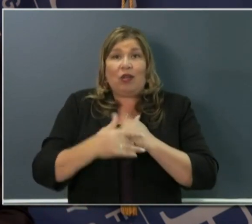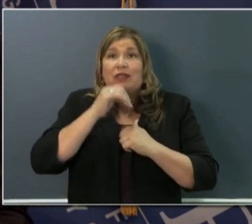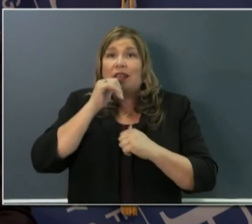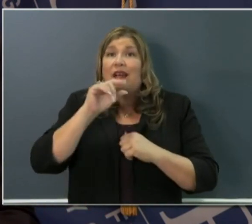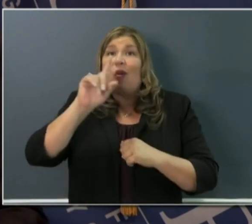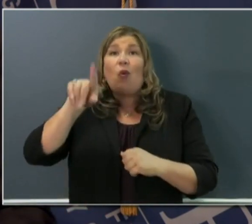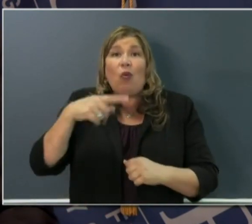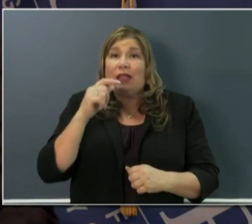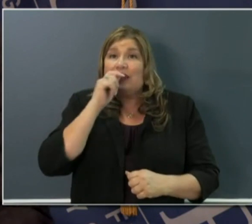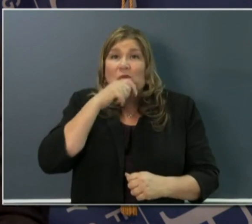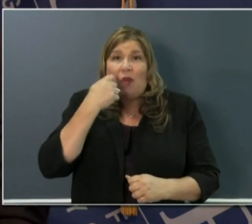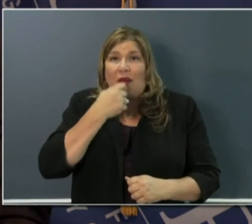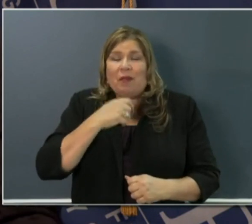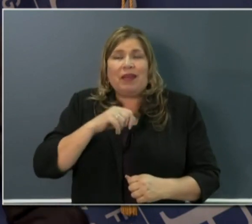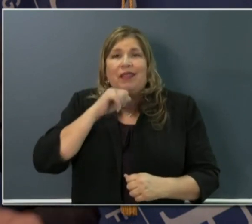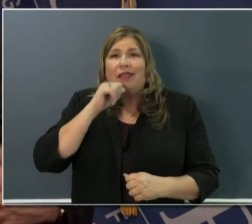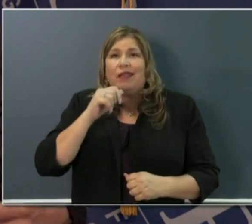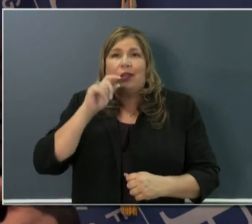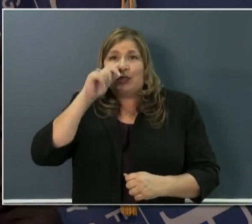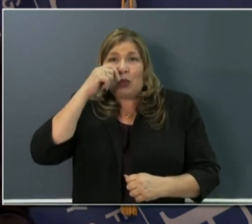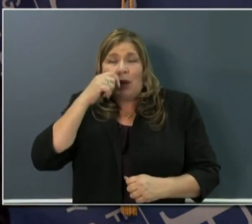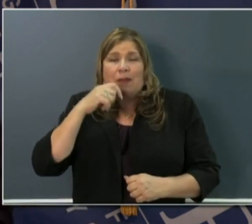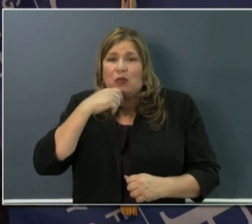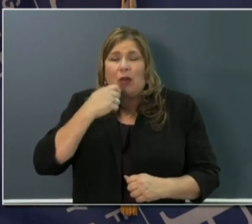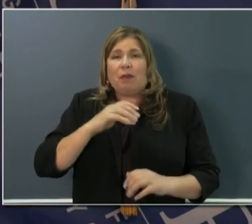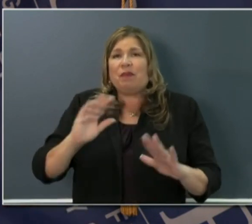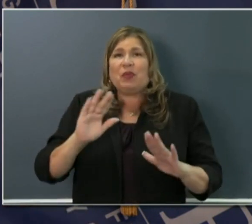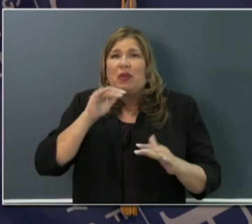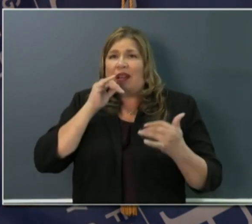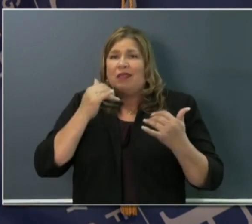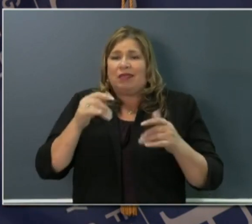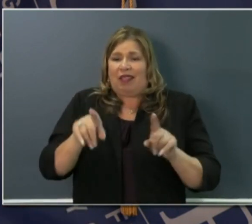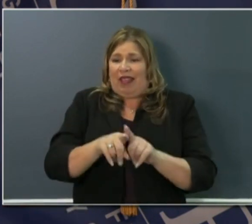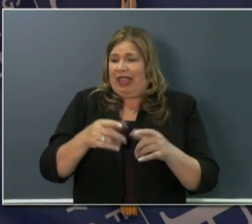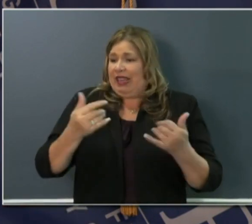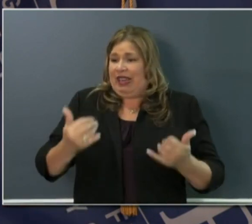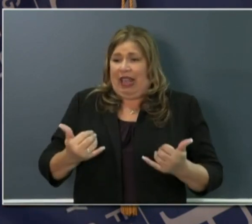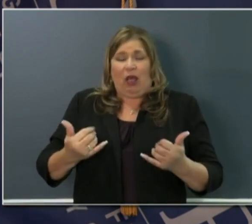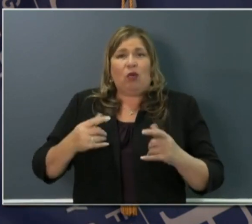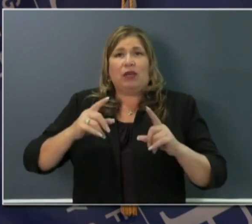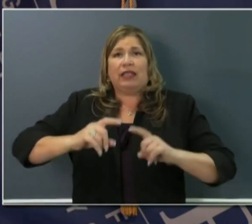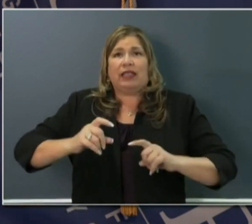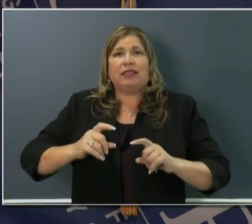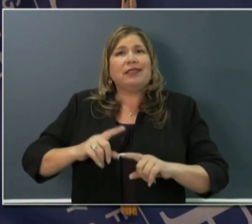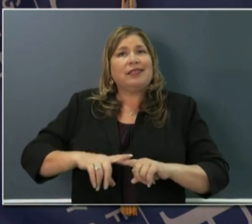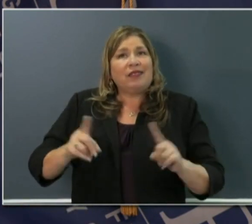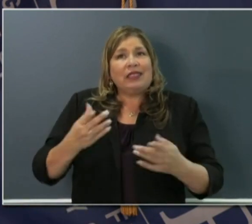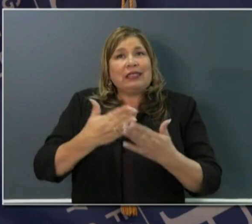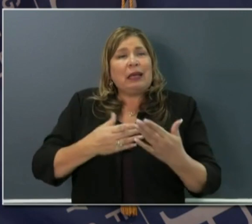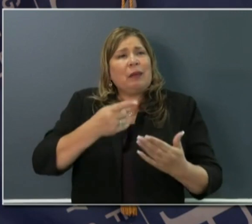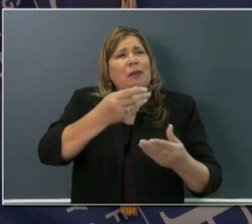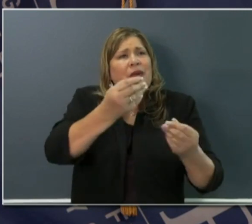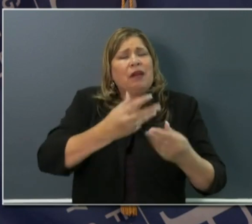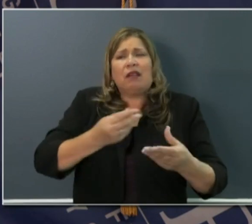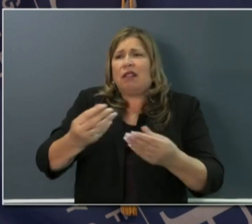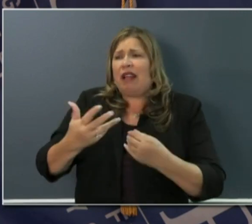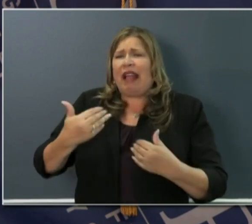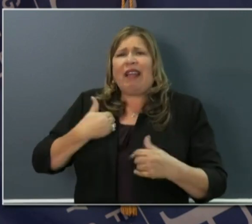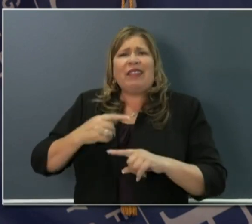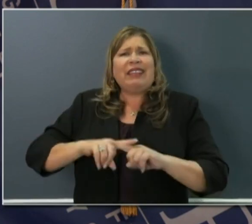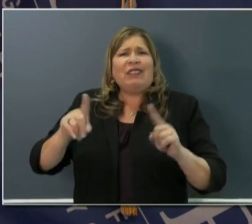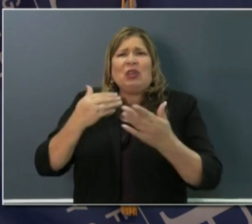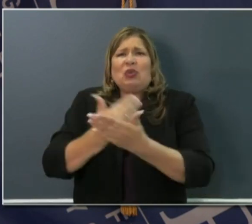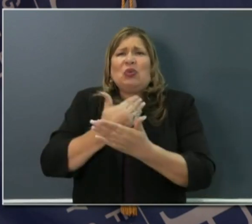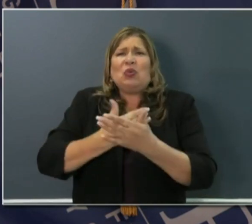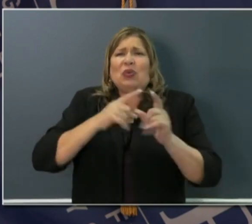aren't only on the base of how current specimen samples are being provided. People are coming in with all kinds of novel testing